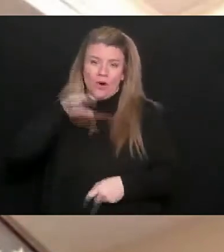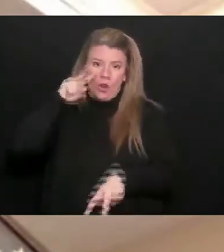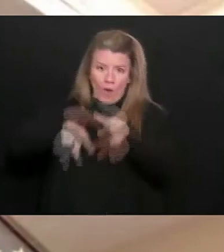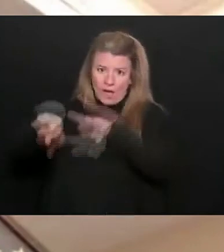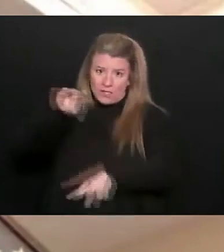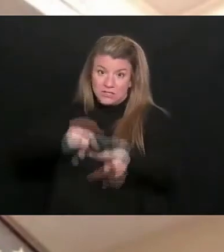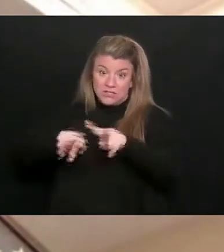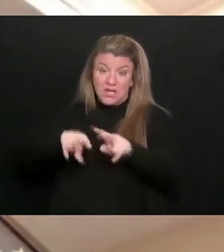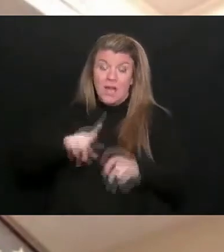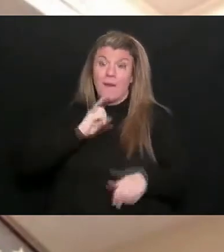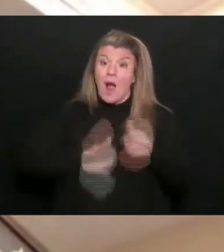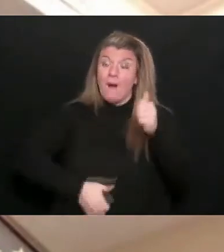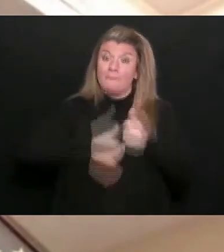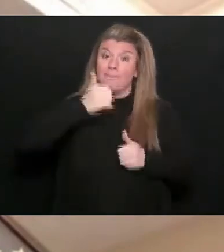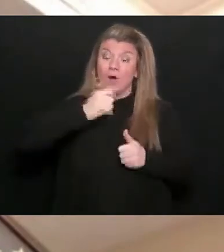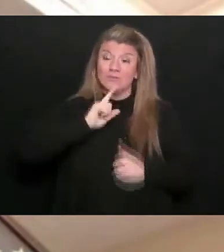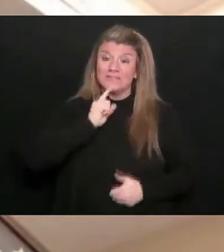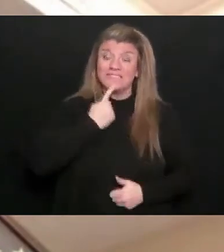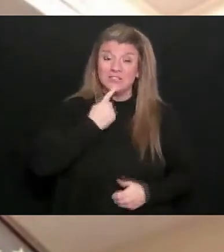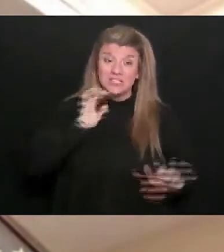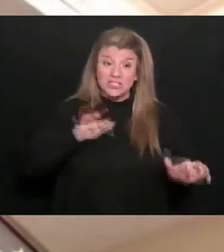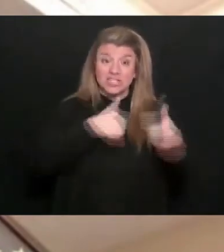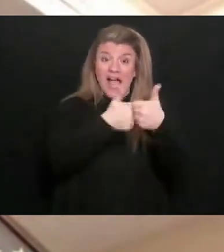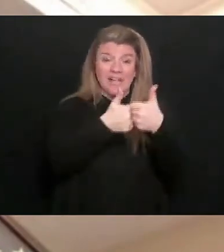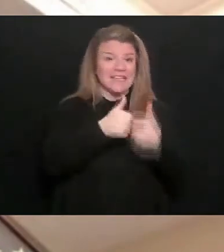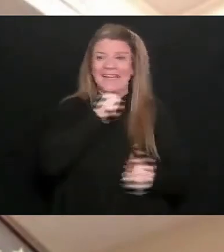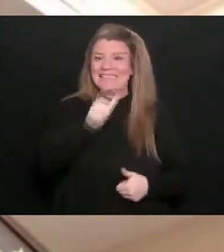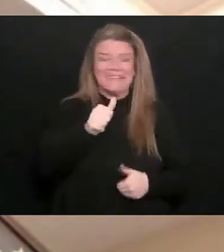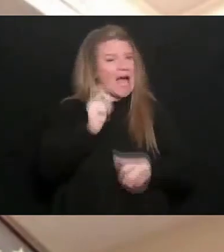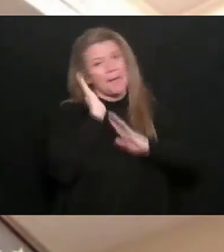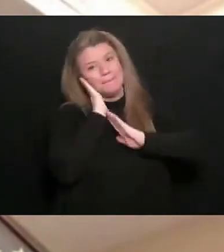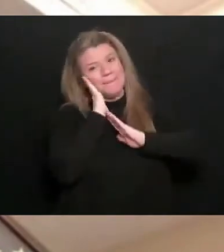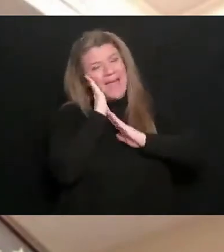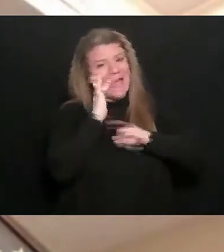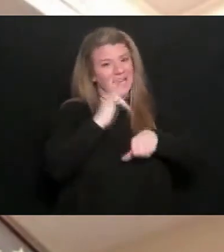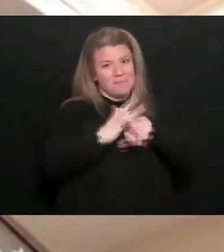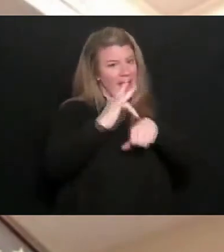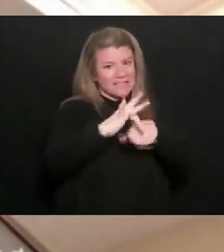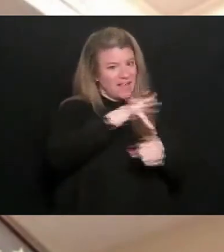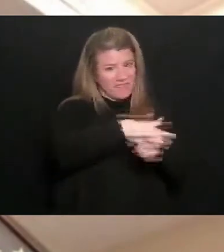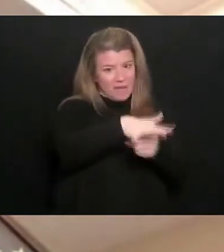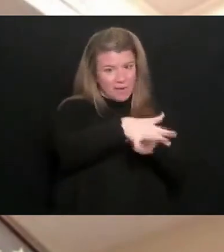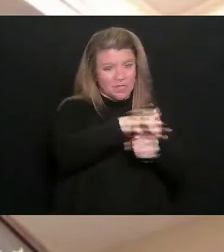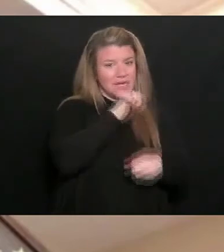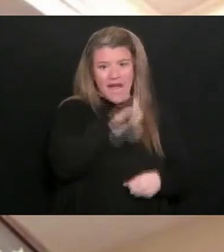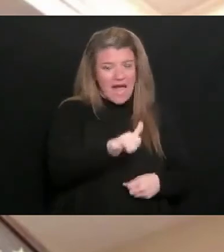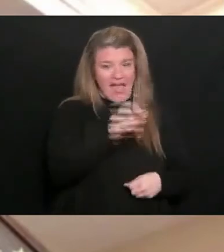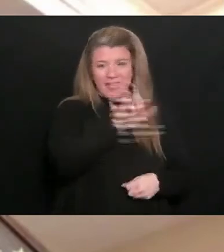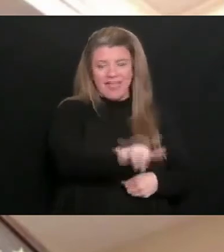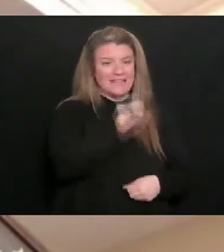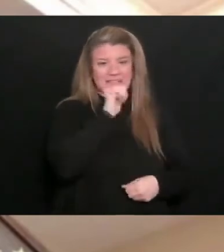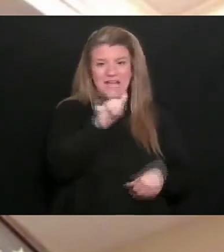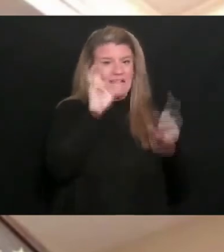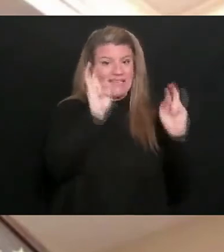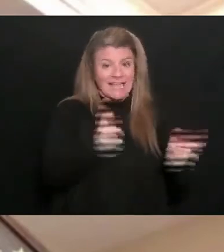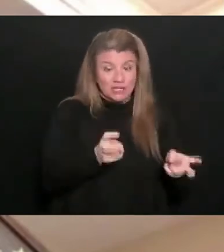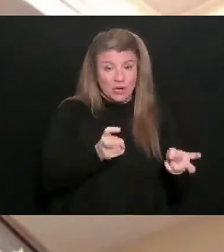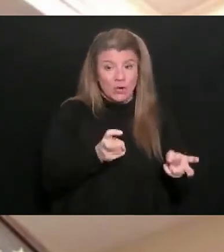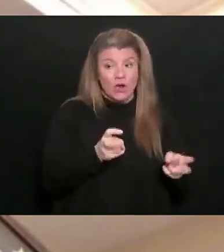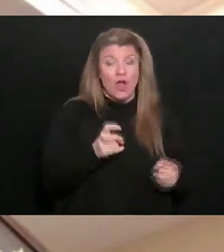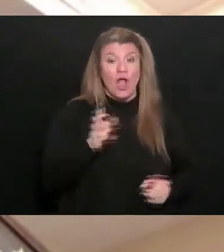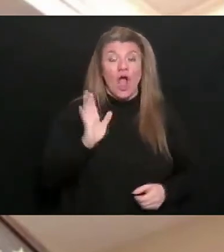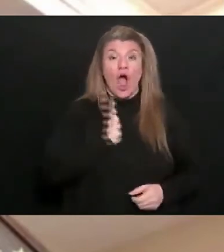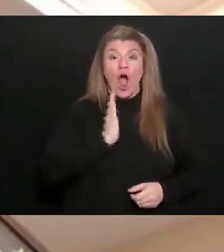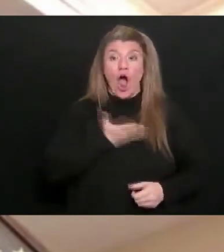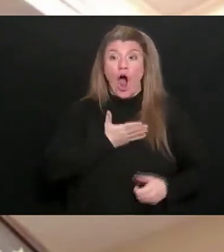most significant challenge is not bed availability space. It's the availability of staffing to